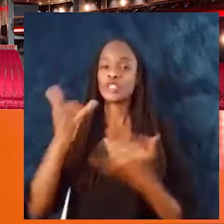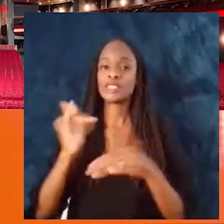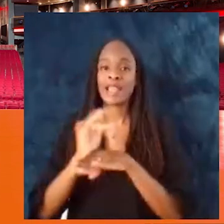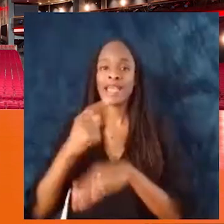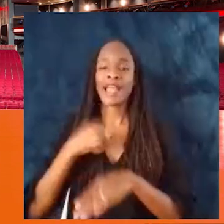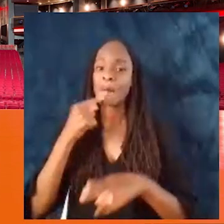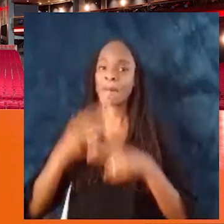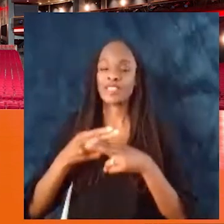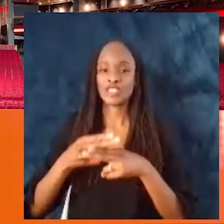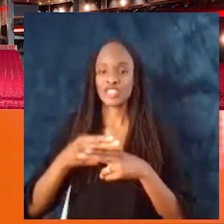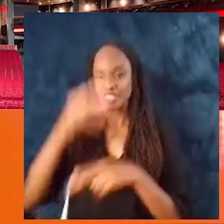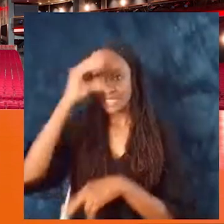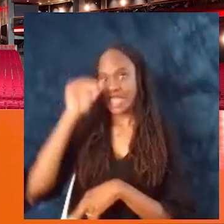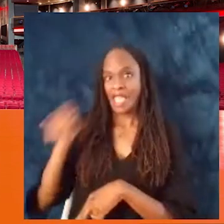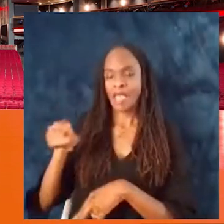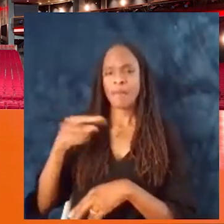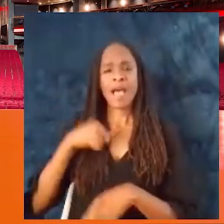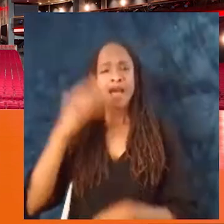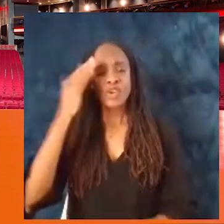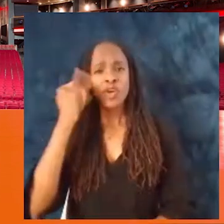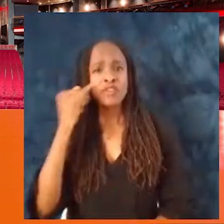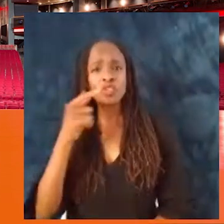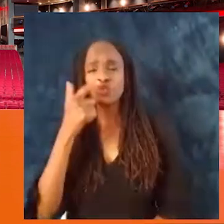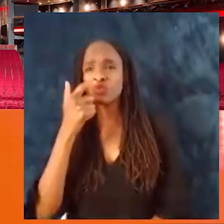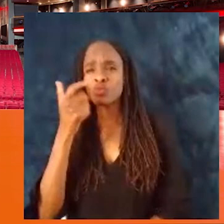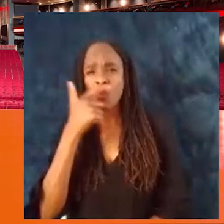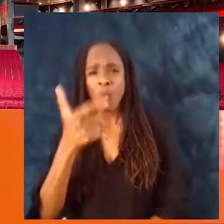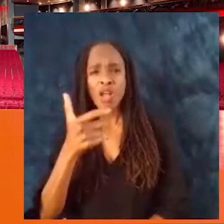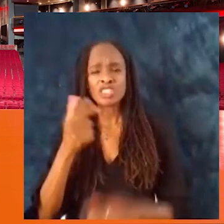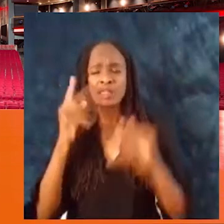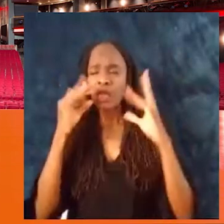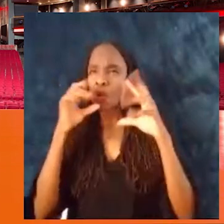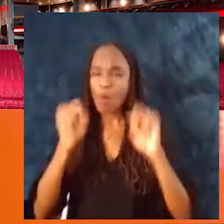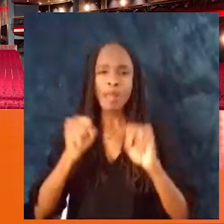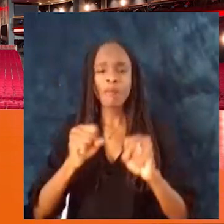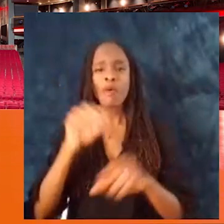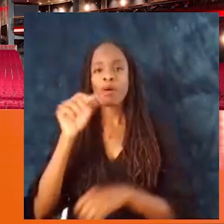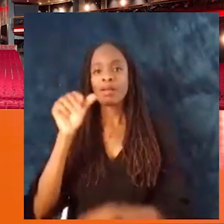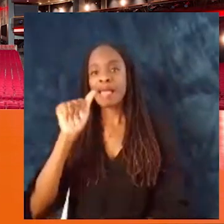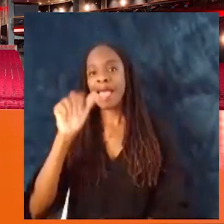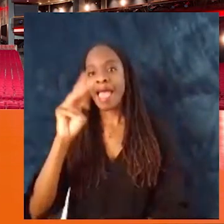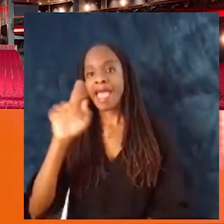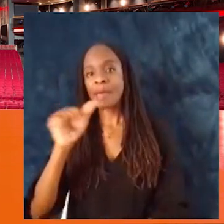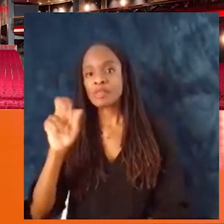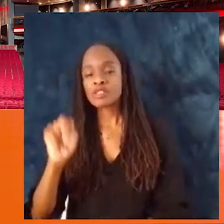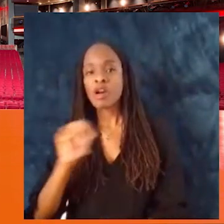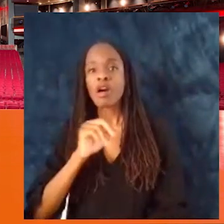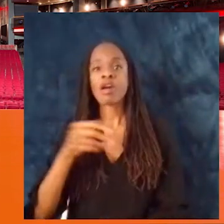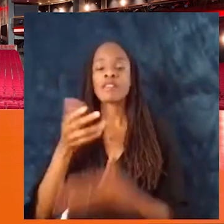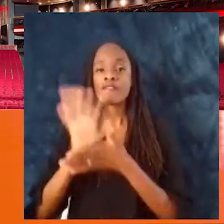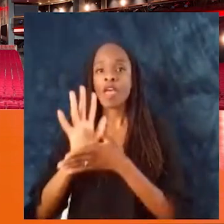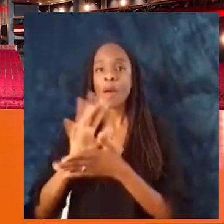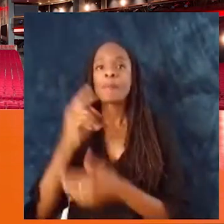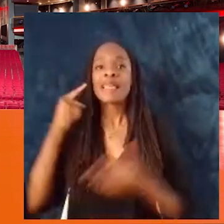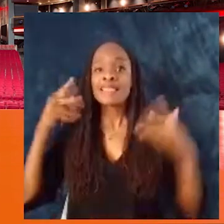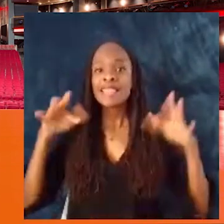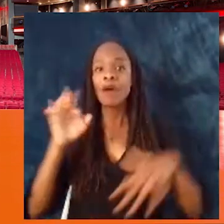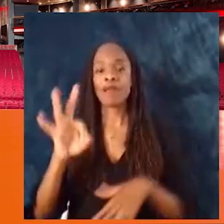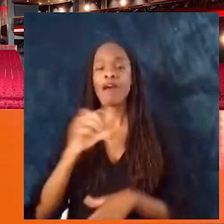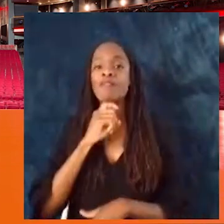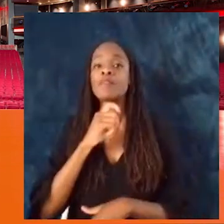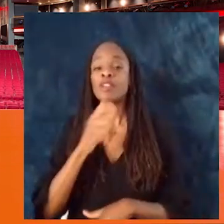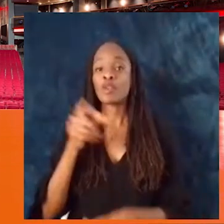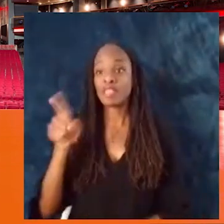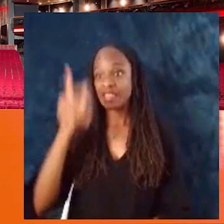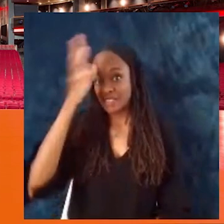not sure how many of you have seen the incredible film, Amazon film, Sound of Metal. Well, this gentleman was nominated